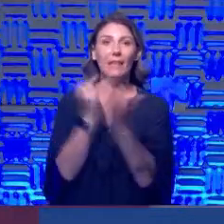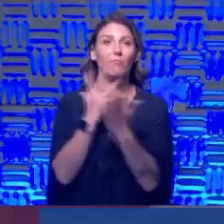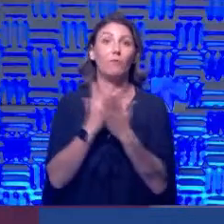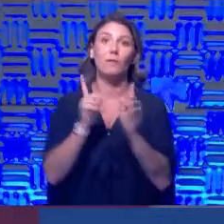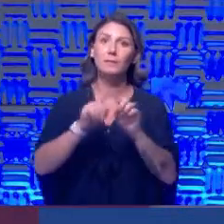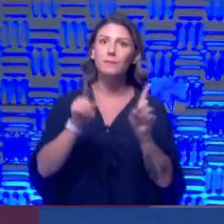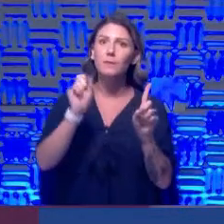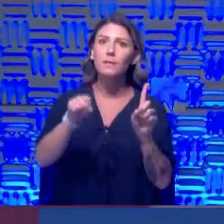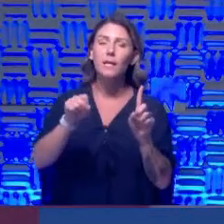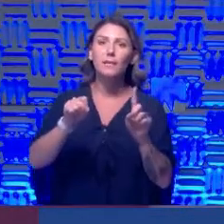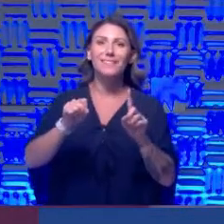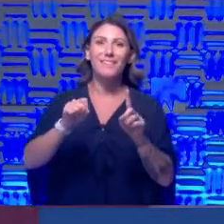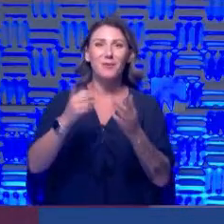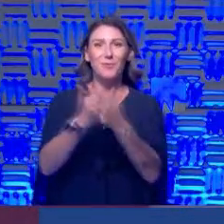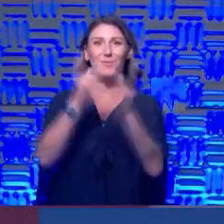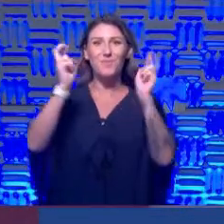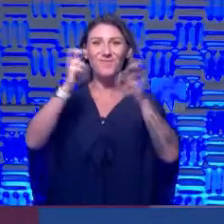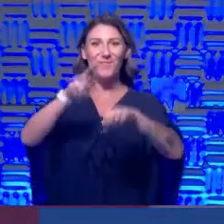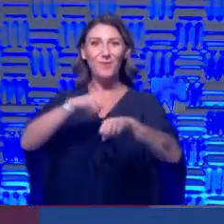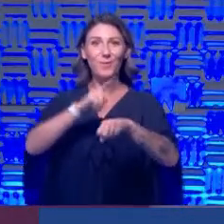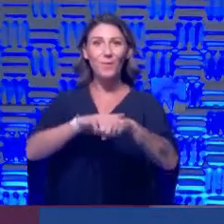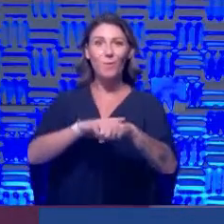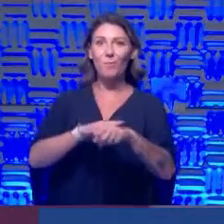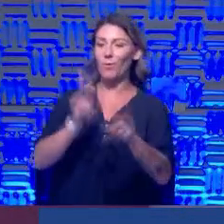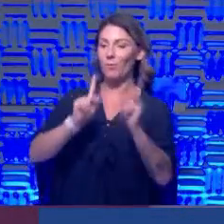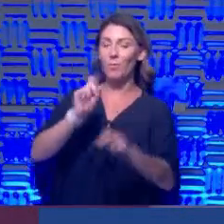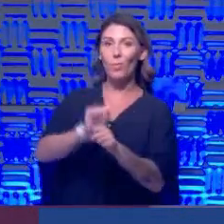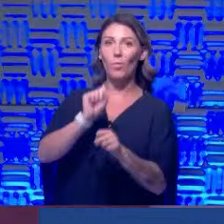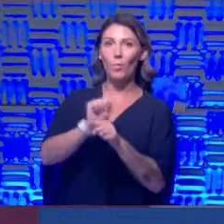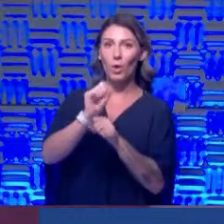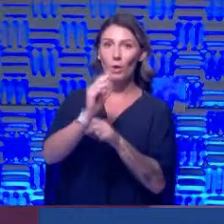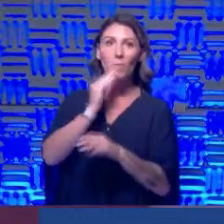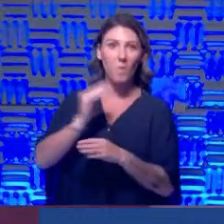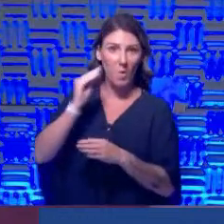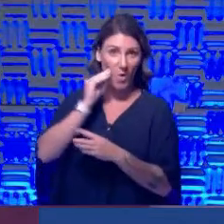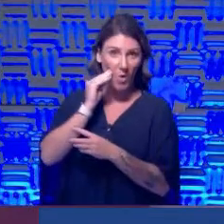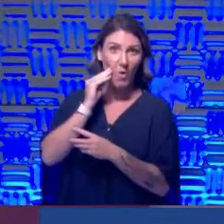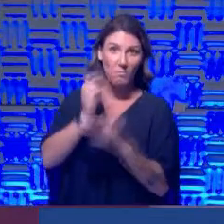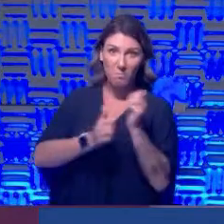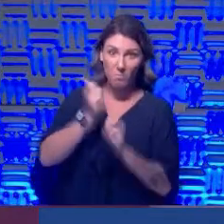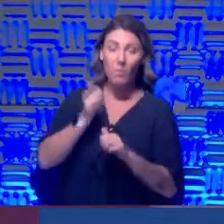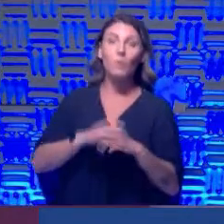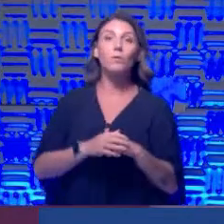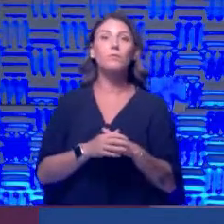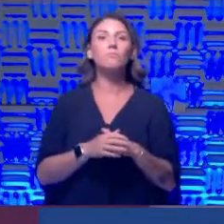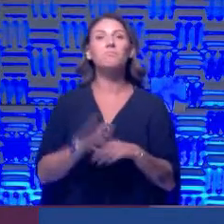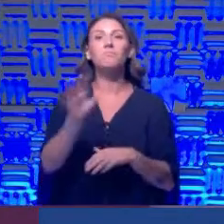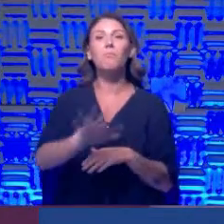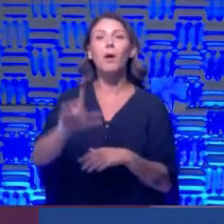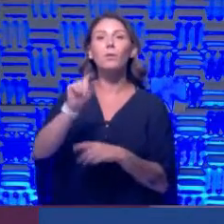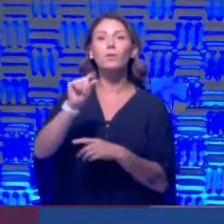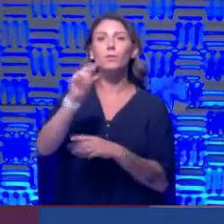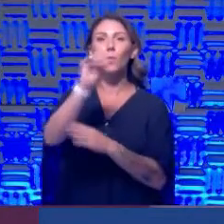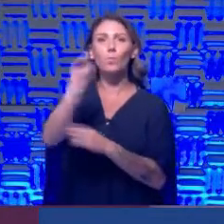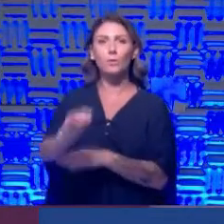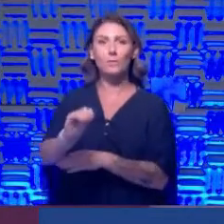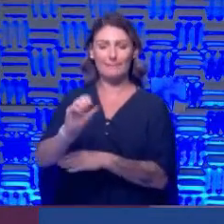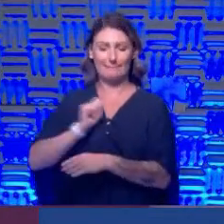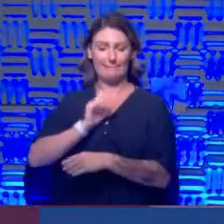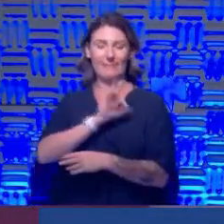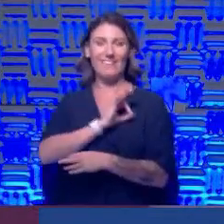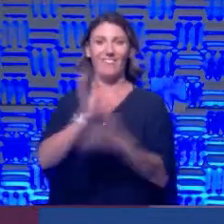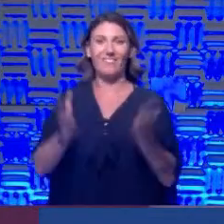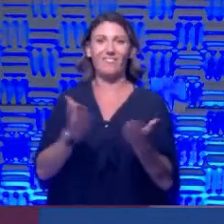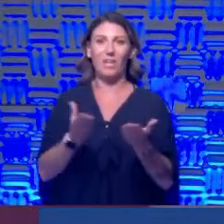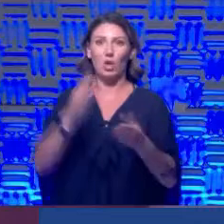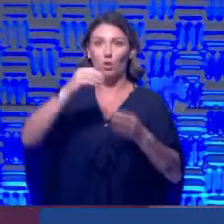normal. People are working at home primarily. We probably have 20% of our staff in-house